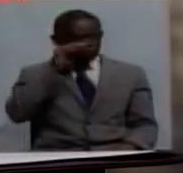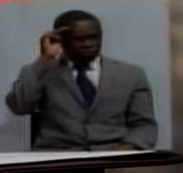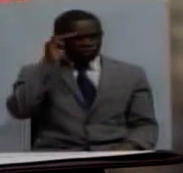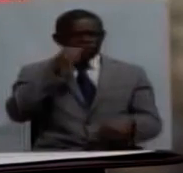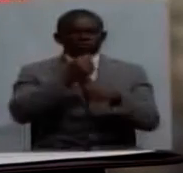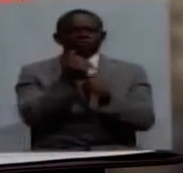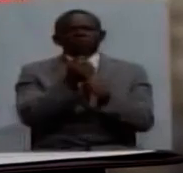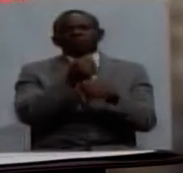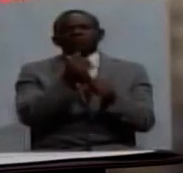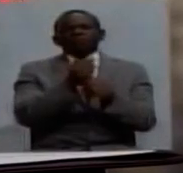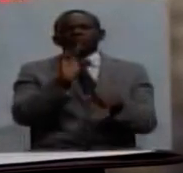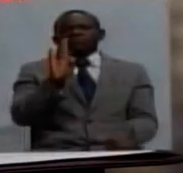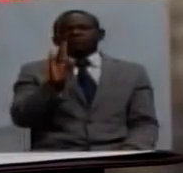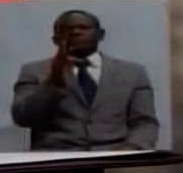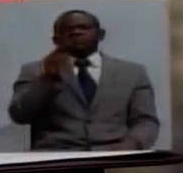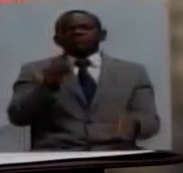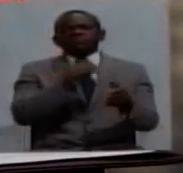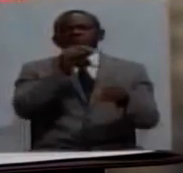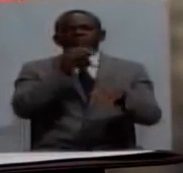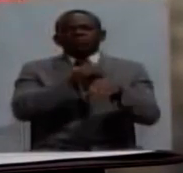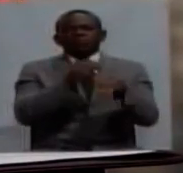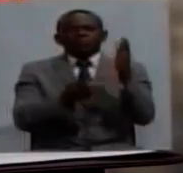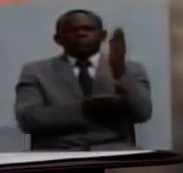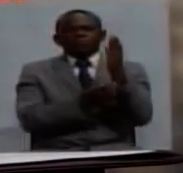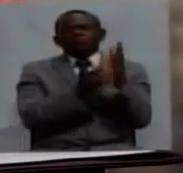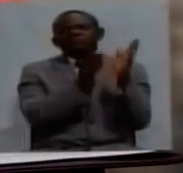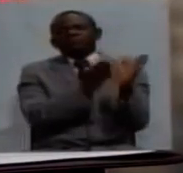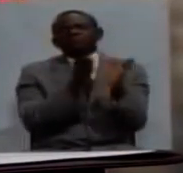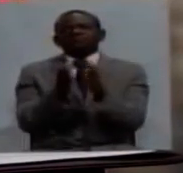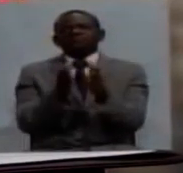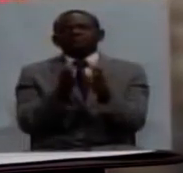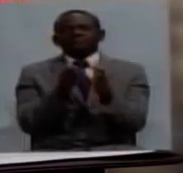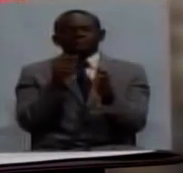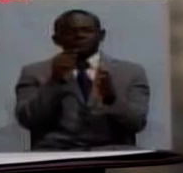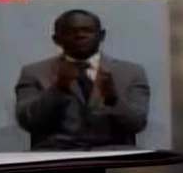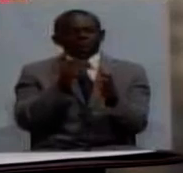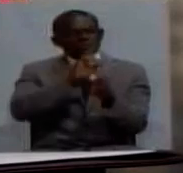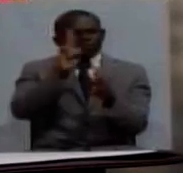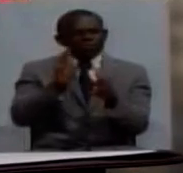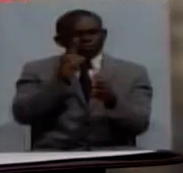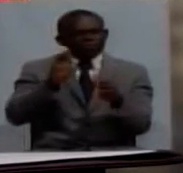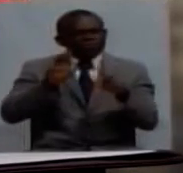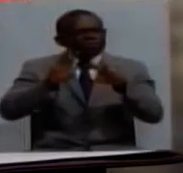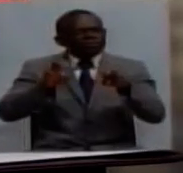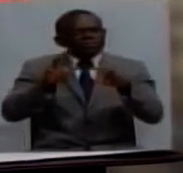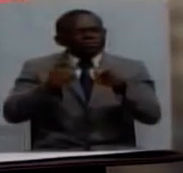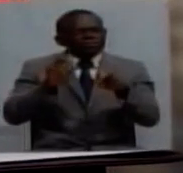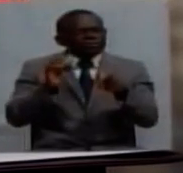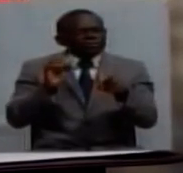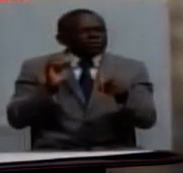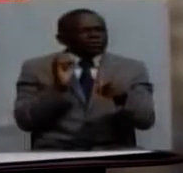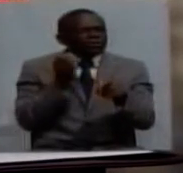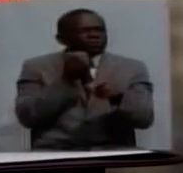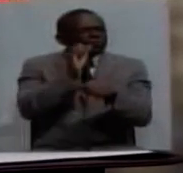time, designing the National Performance Framework that will measure whether we are making progress and achieving the set goals that are in the